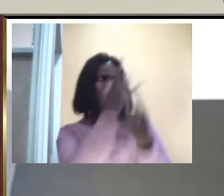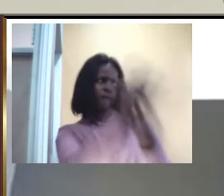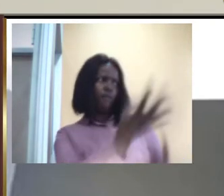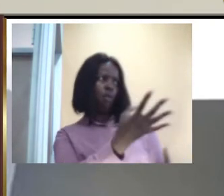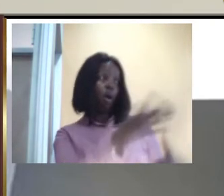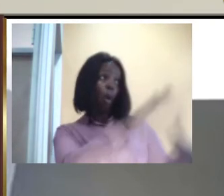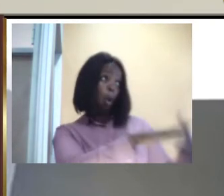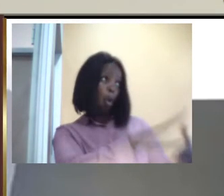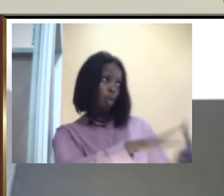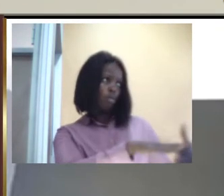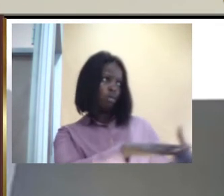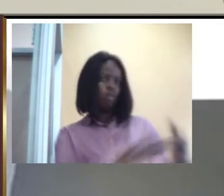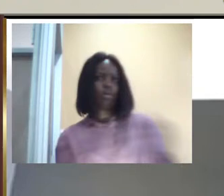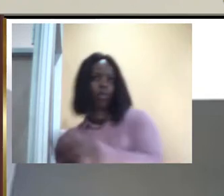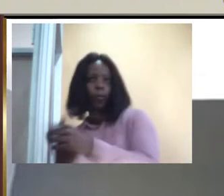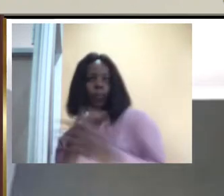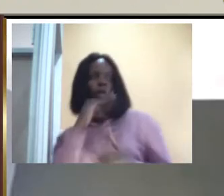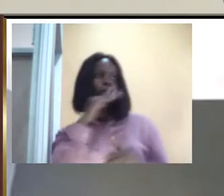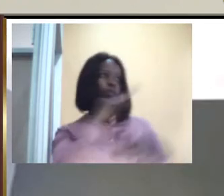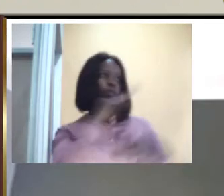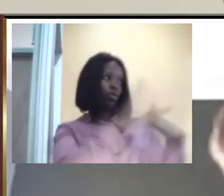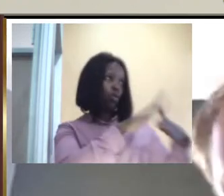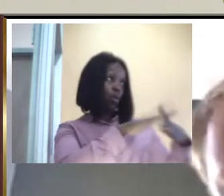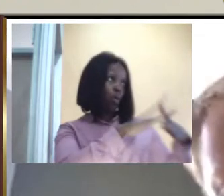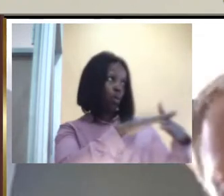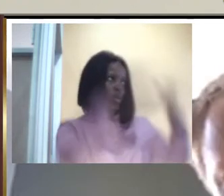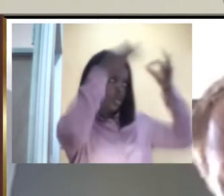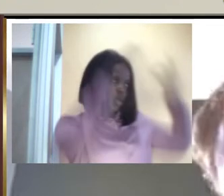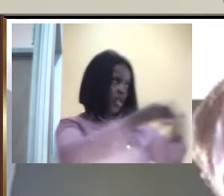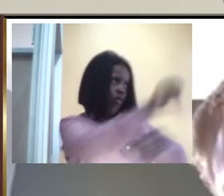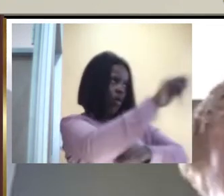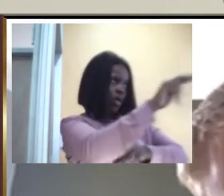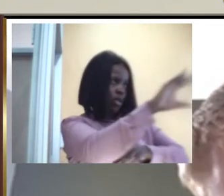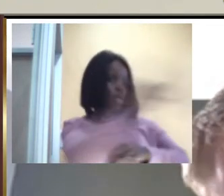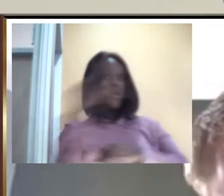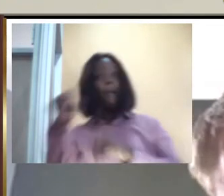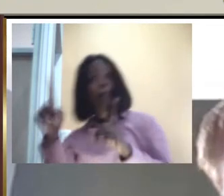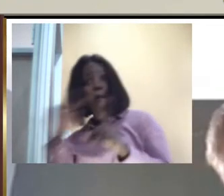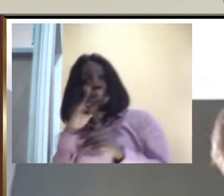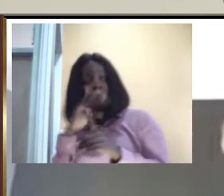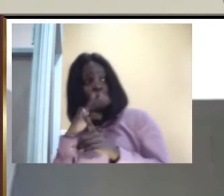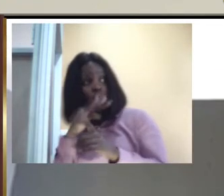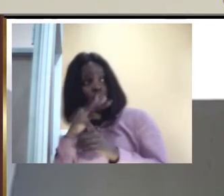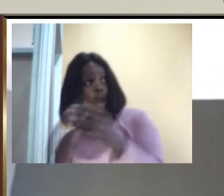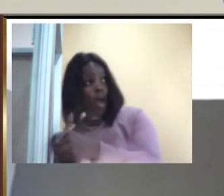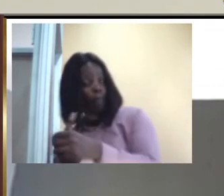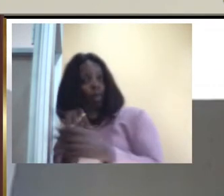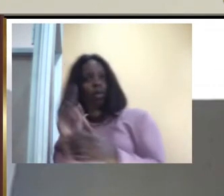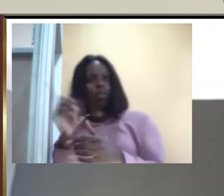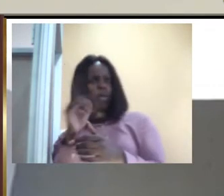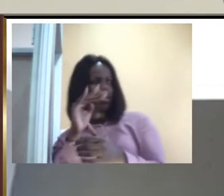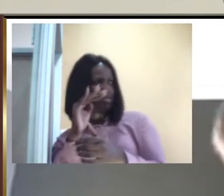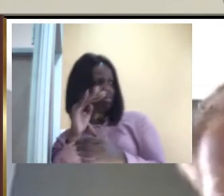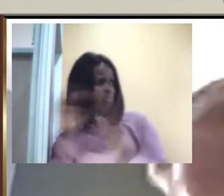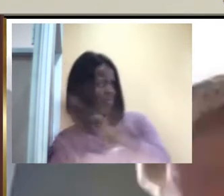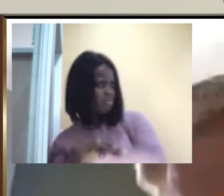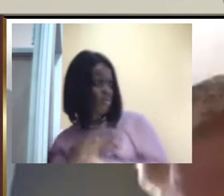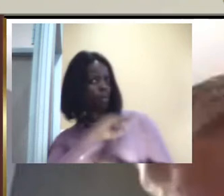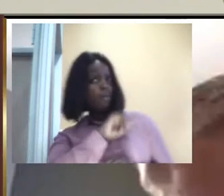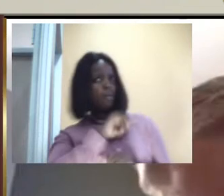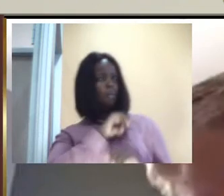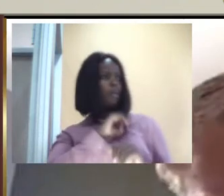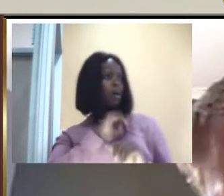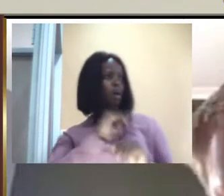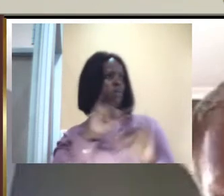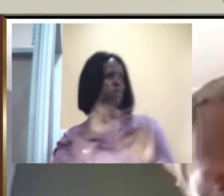Cause being what ANC decisions, effect being decline and collapse. So input costs are increasing because of poor